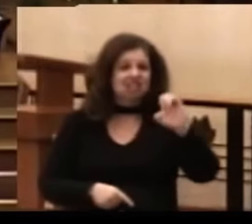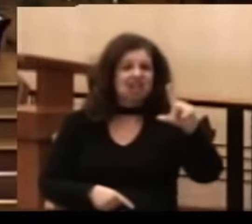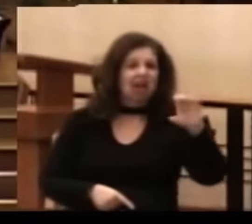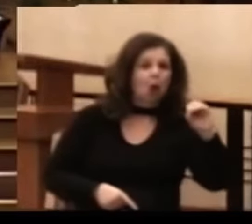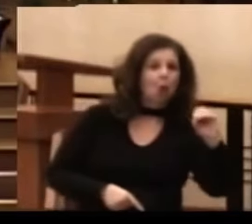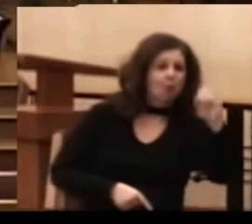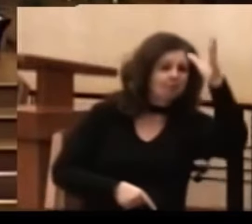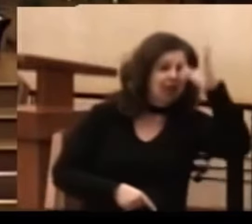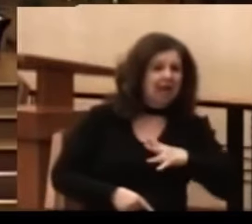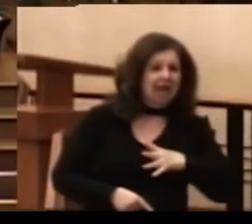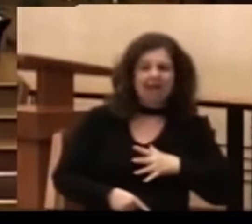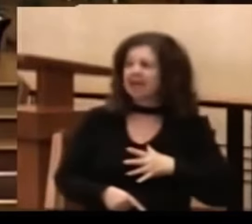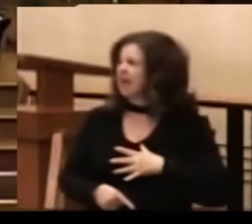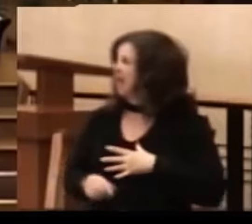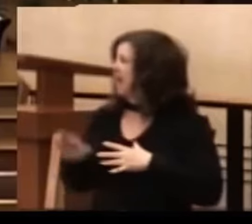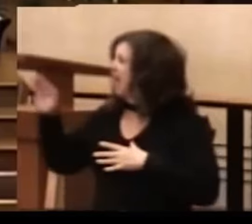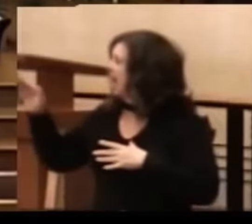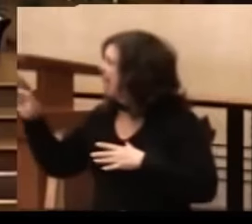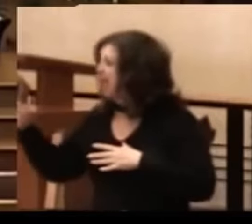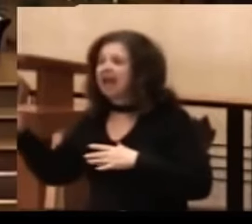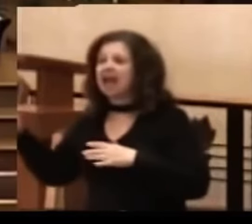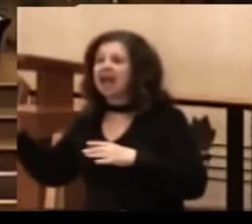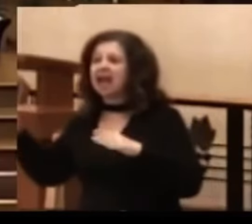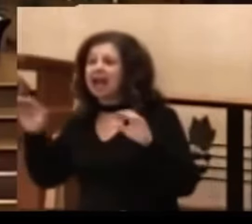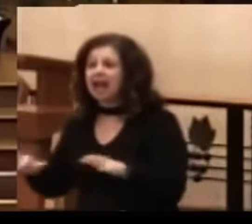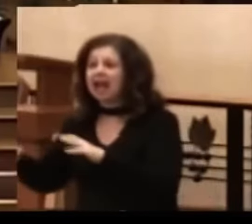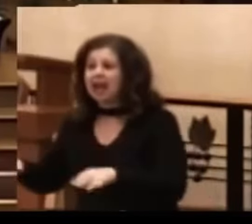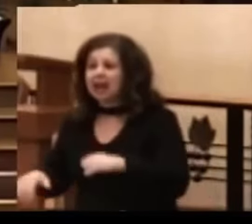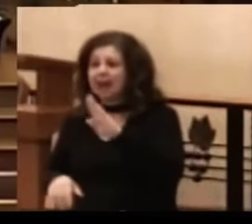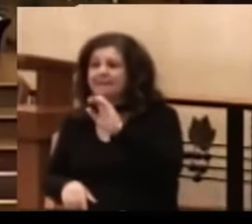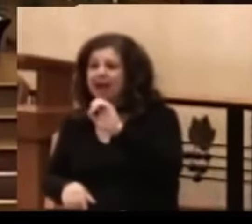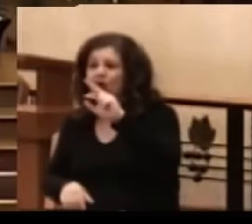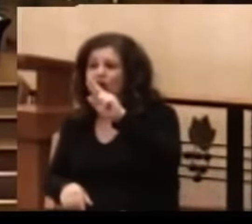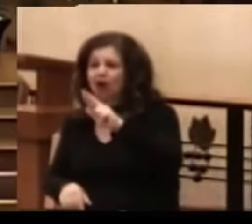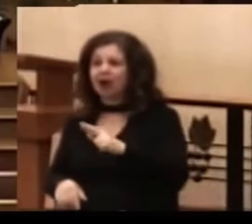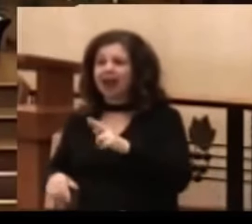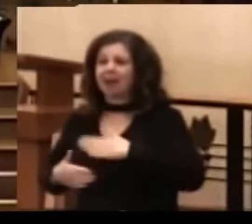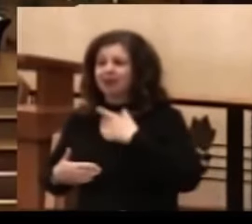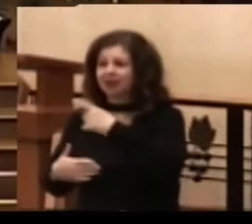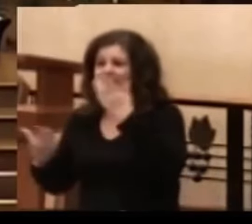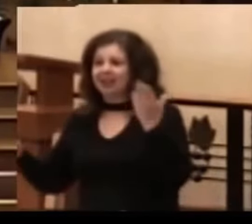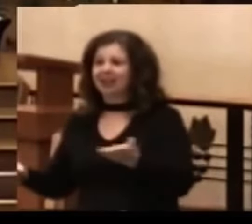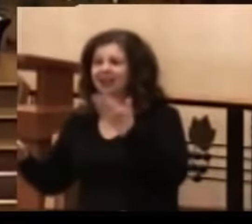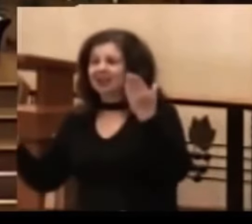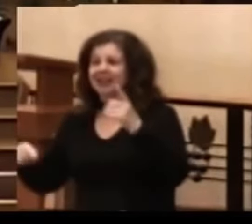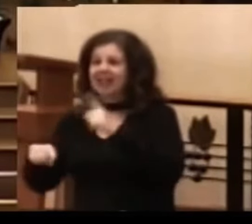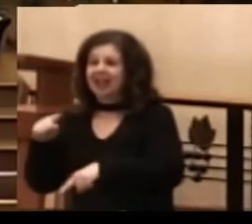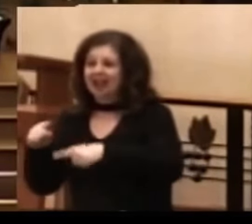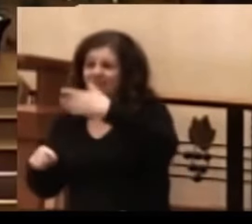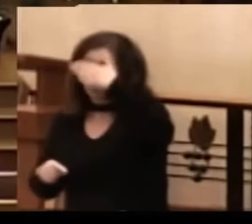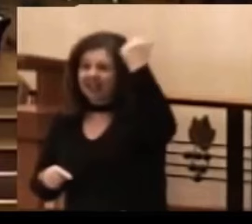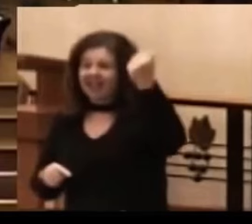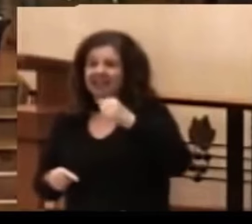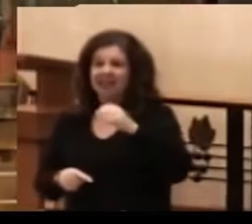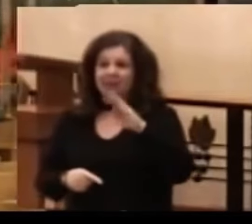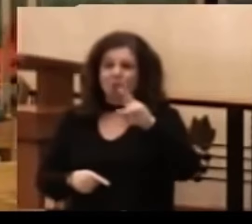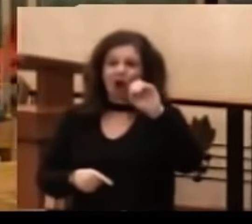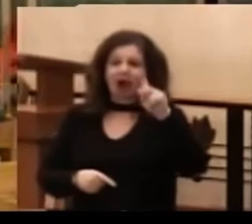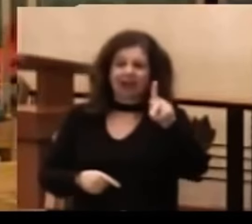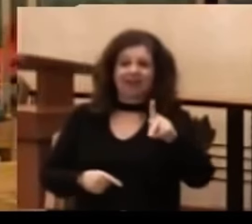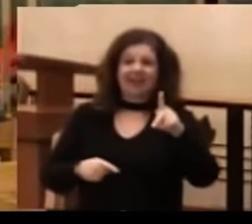to have you. Hey, Baylor, I see you're still over there looking silly. Good to have you here. Can't forget Brock of Ages.